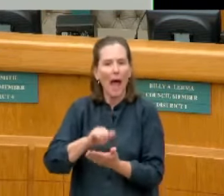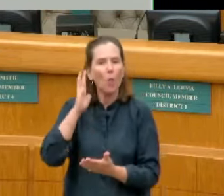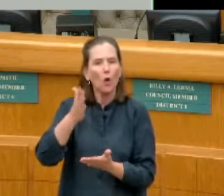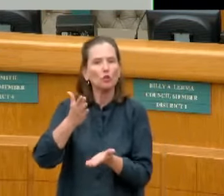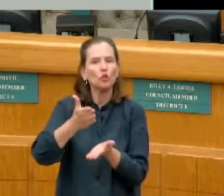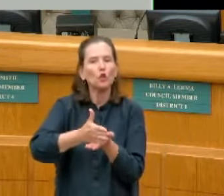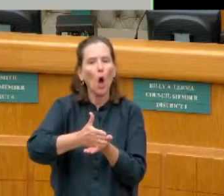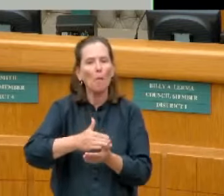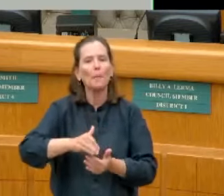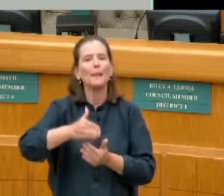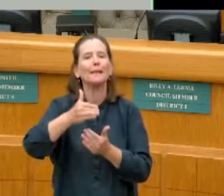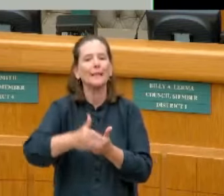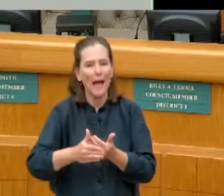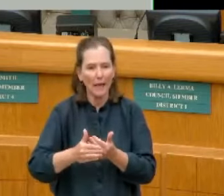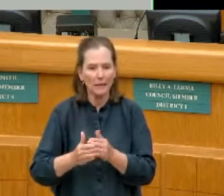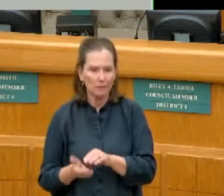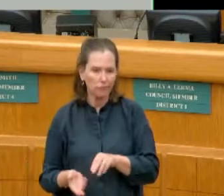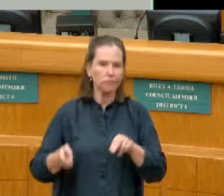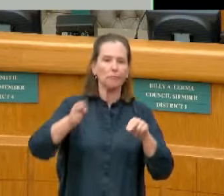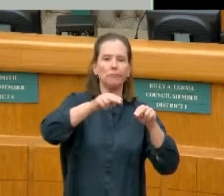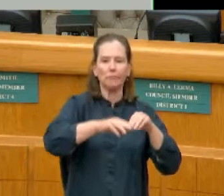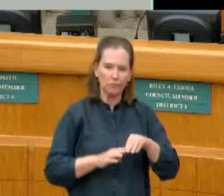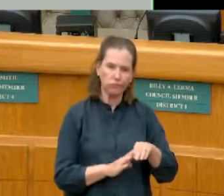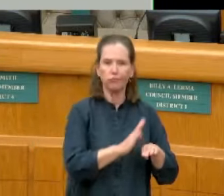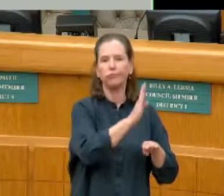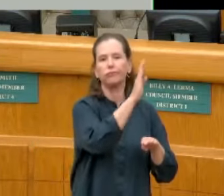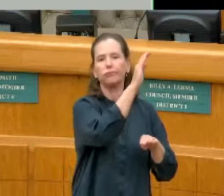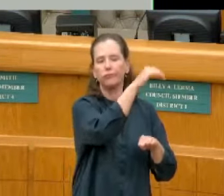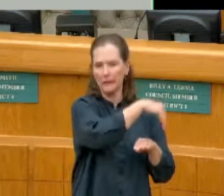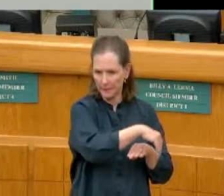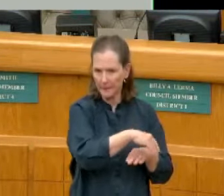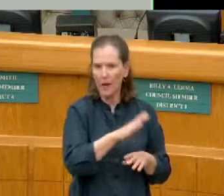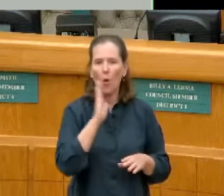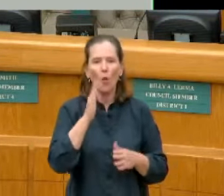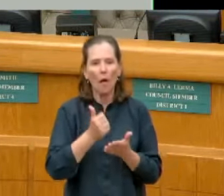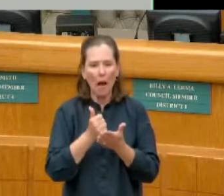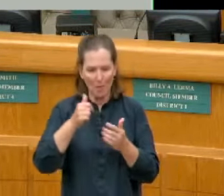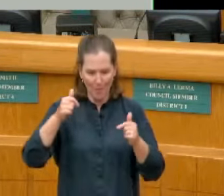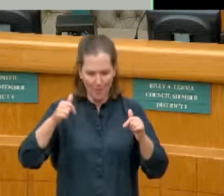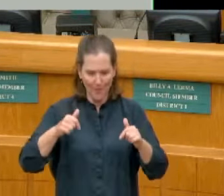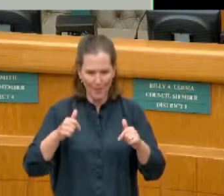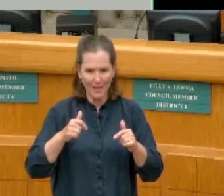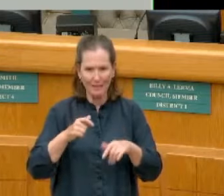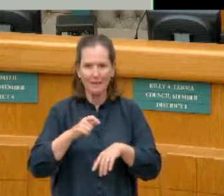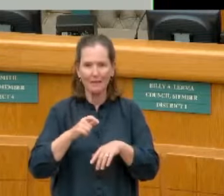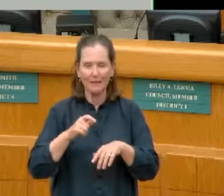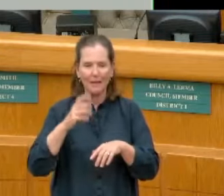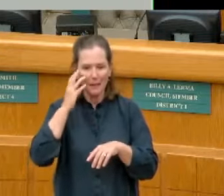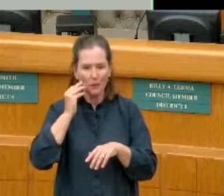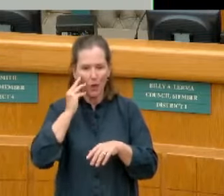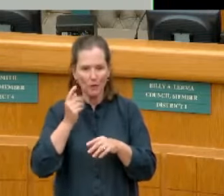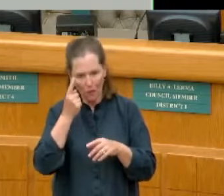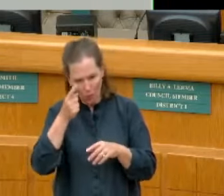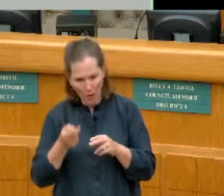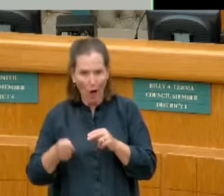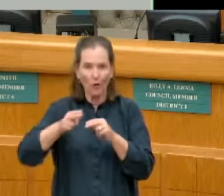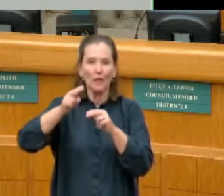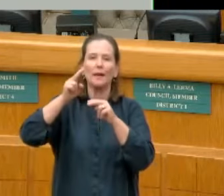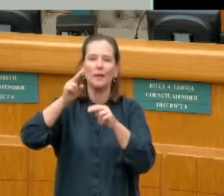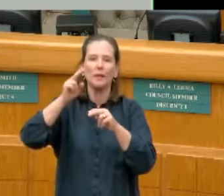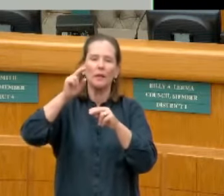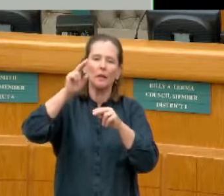next wave. It will help to prevent this wave from stretching out longer than it has to. And it works. Of everything